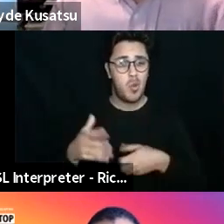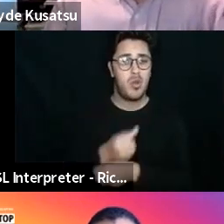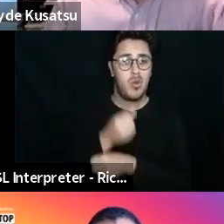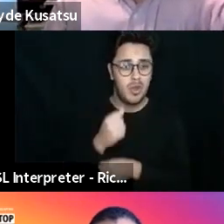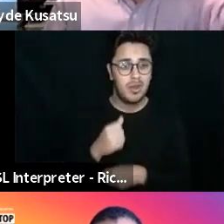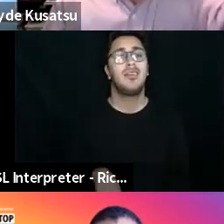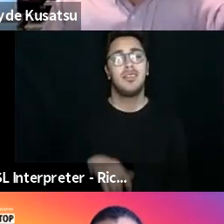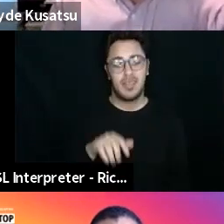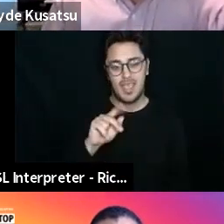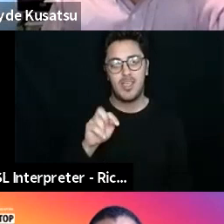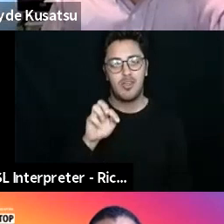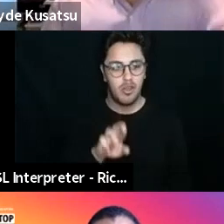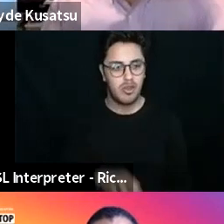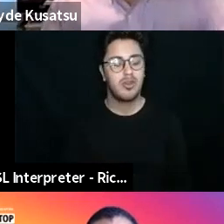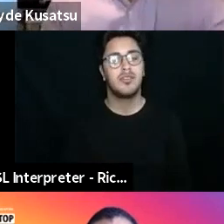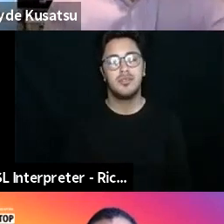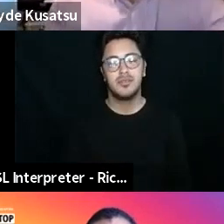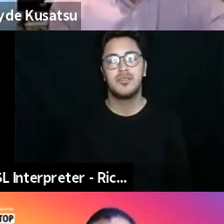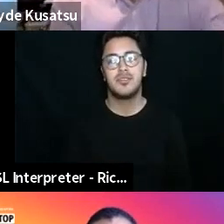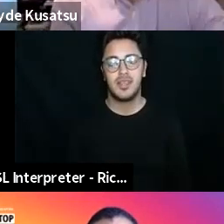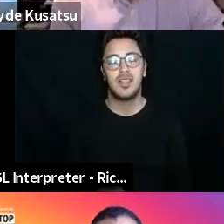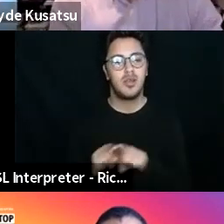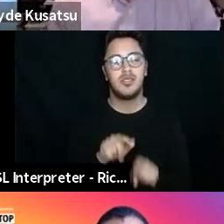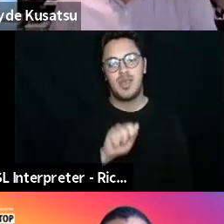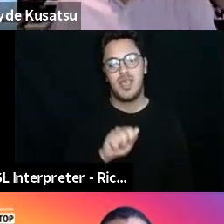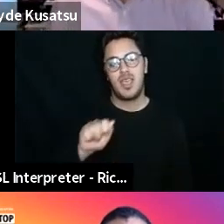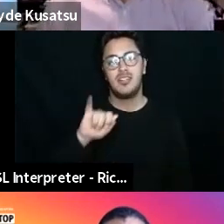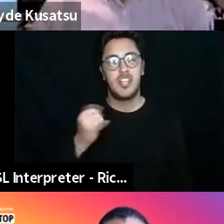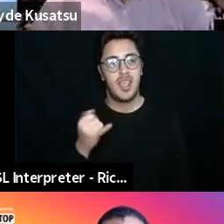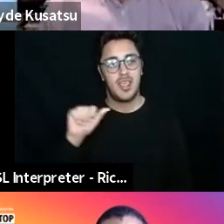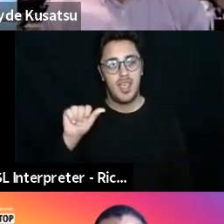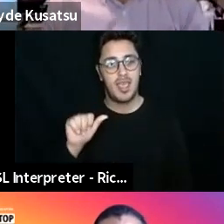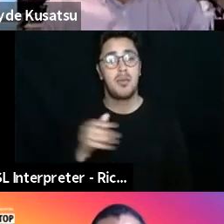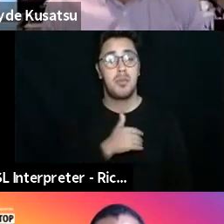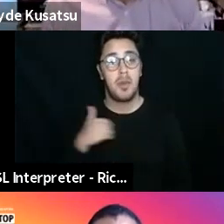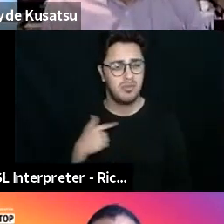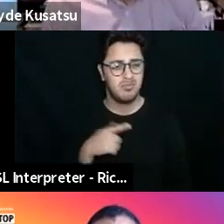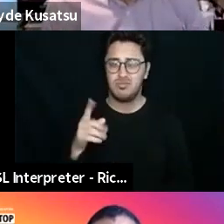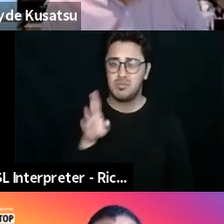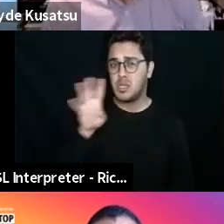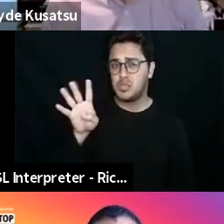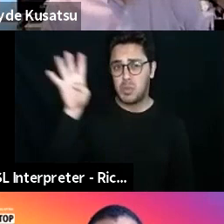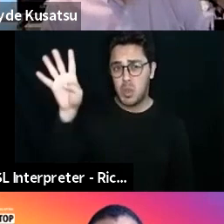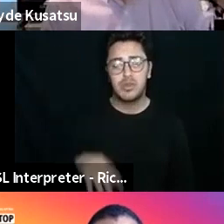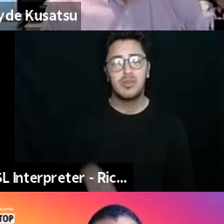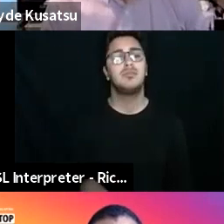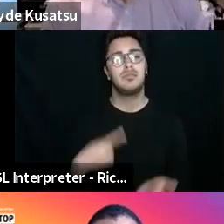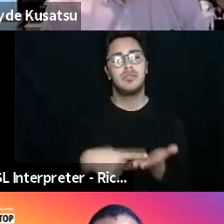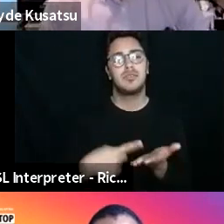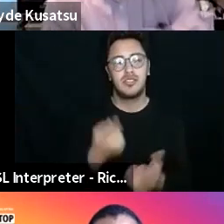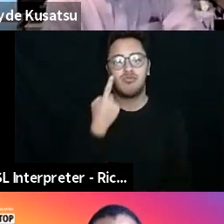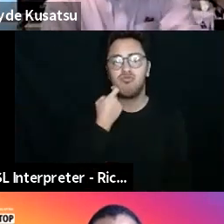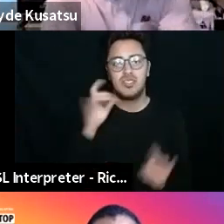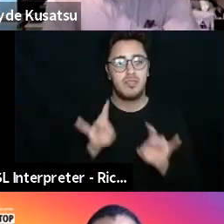ABC's Nightline and an AAJA member. She has been outspoken in covering the recent violence